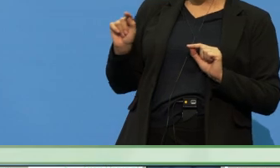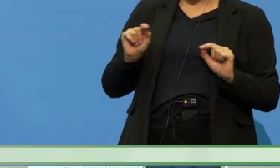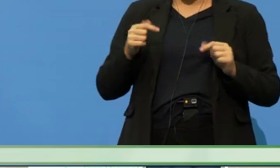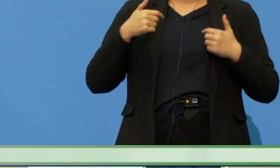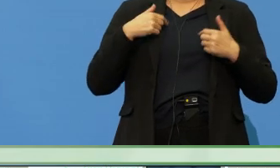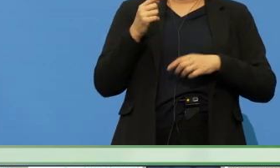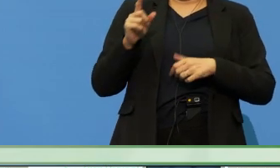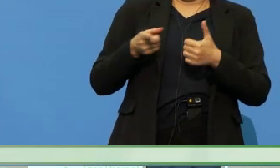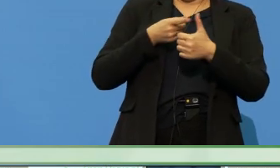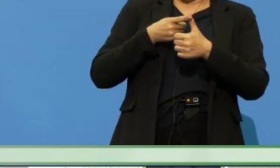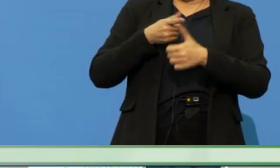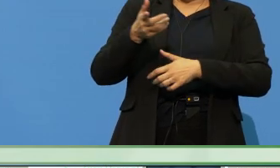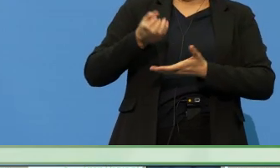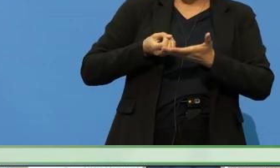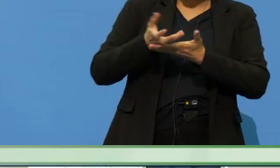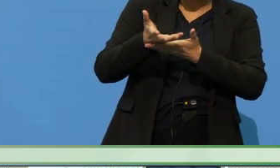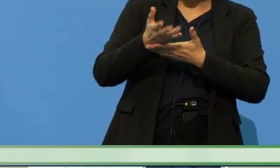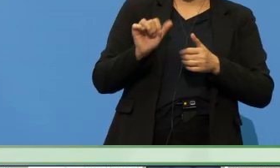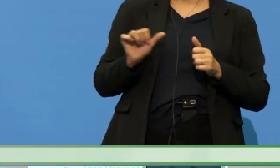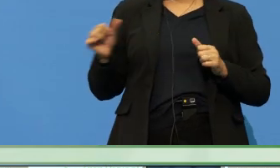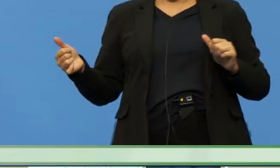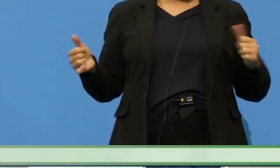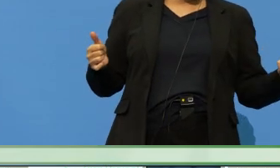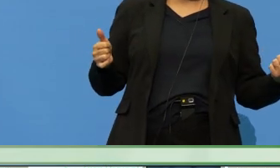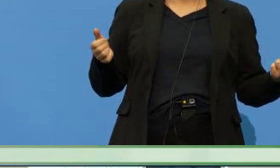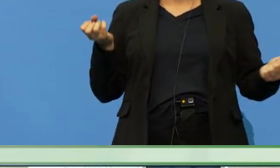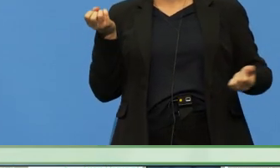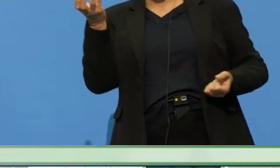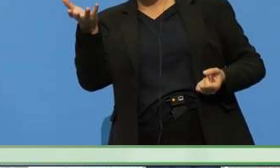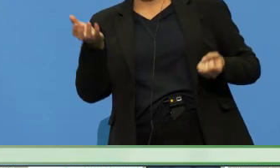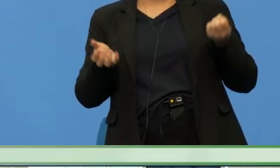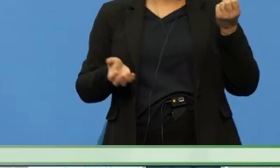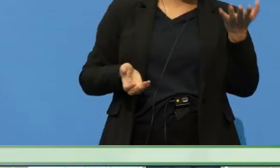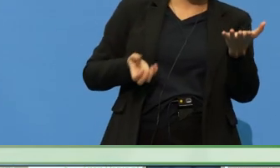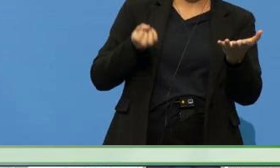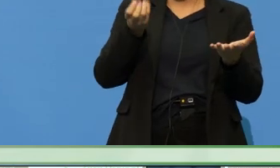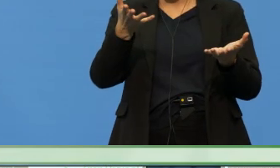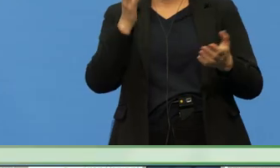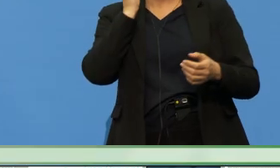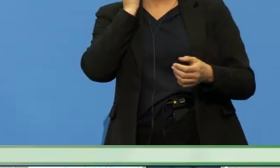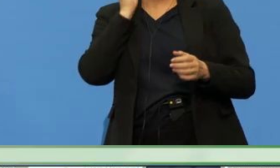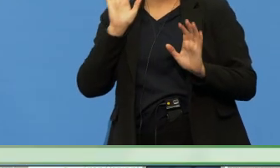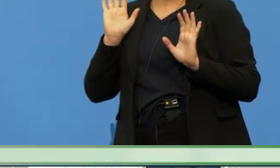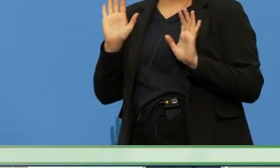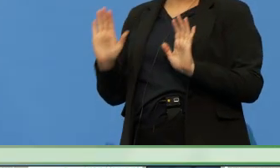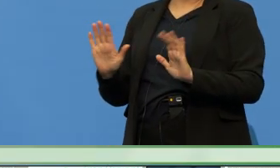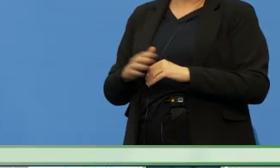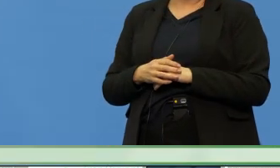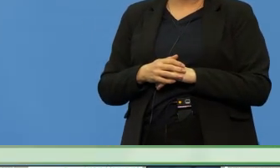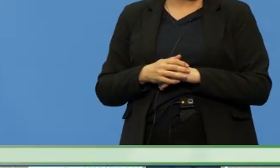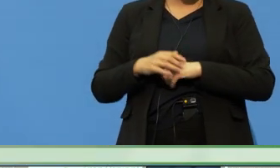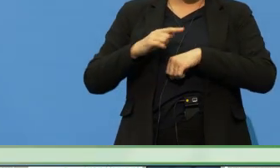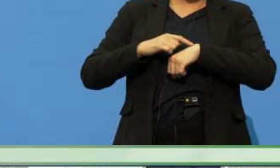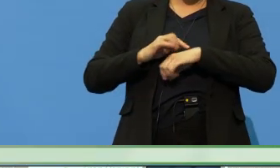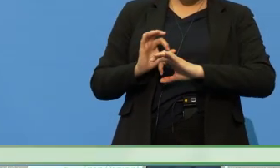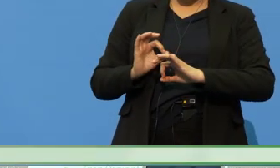their experience and practice of universal design in their work also. And then we also intend to have time for a discussion